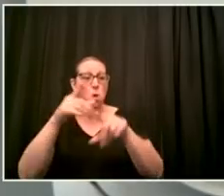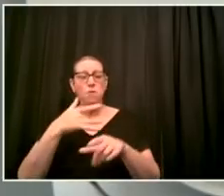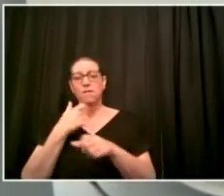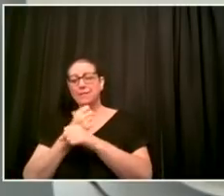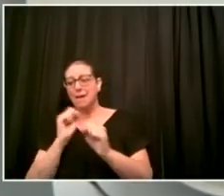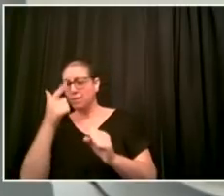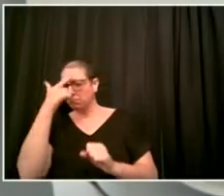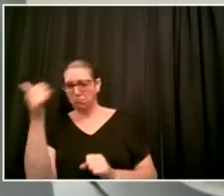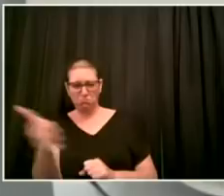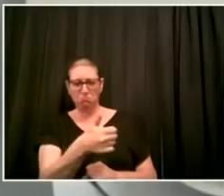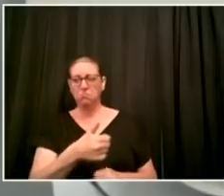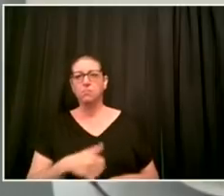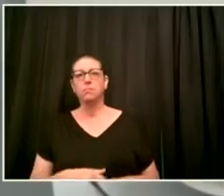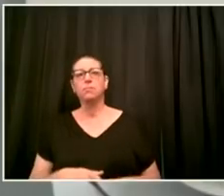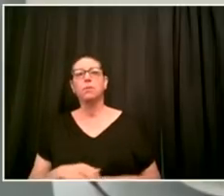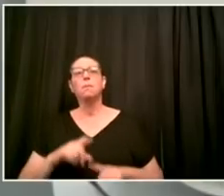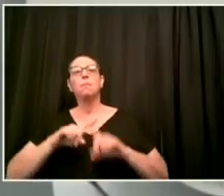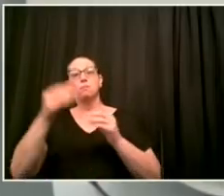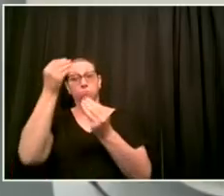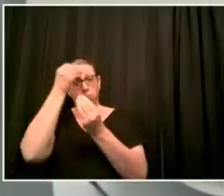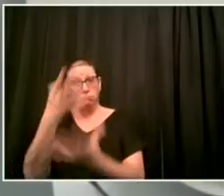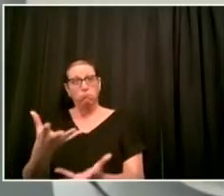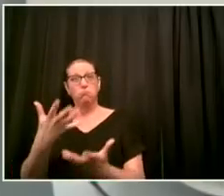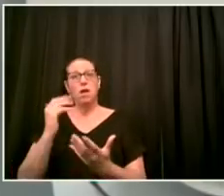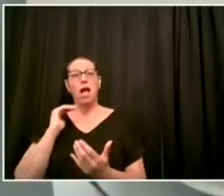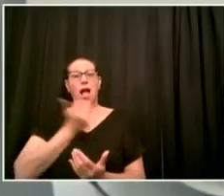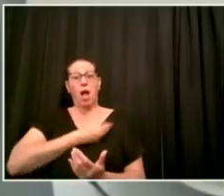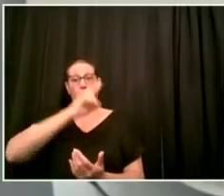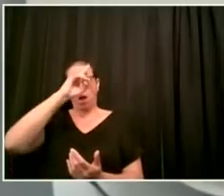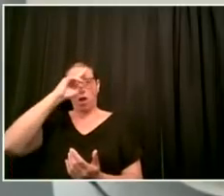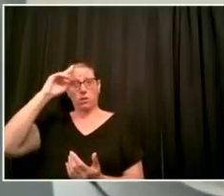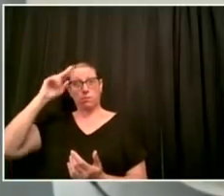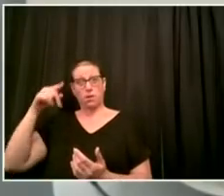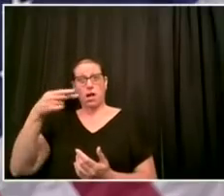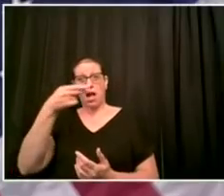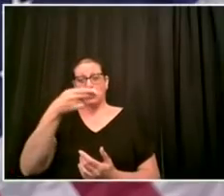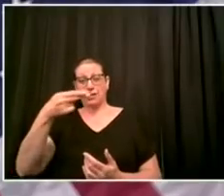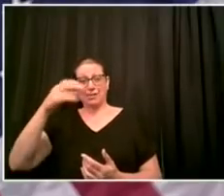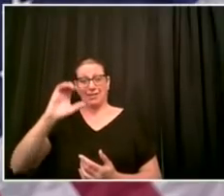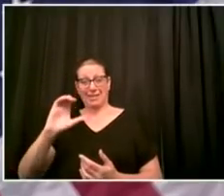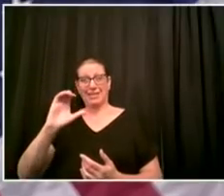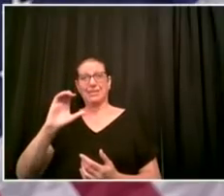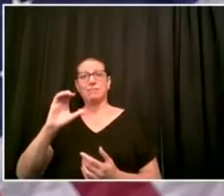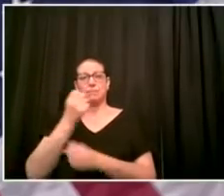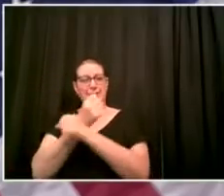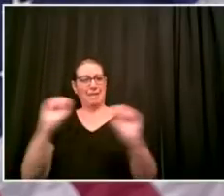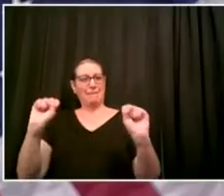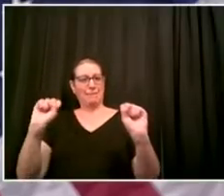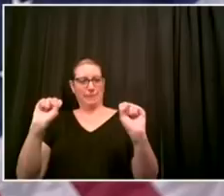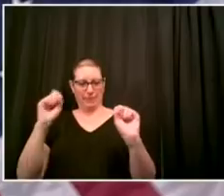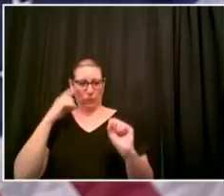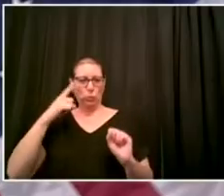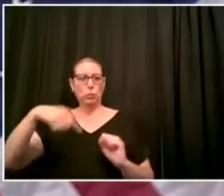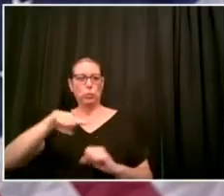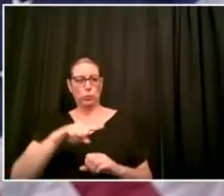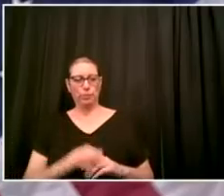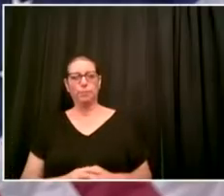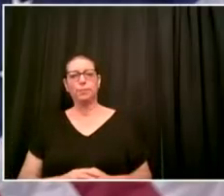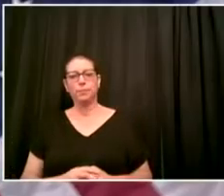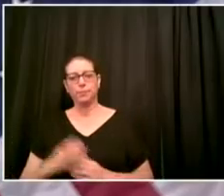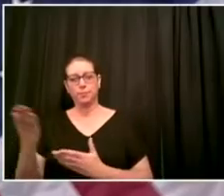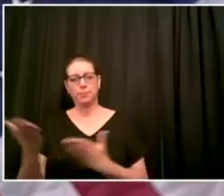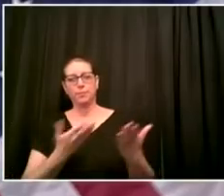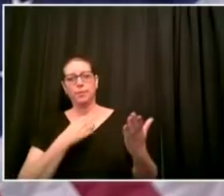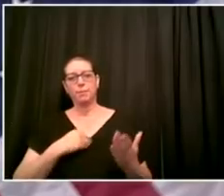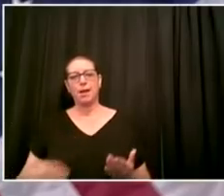of in areas where there are only COVID negative patients. Thank you, Mr. Mayor. Thank you, Mitch. Next is Julia from the Post.